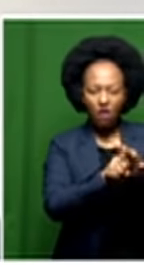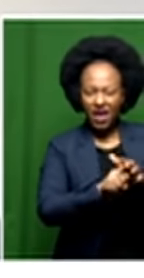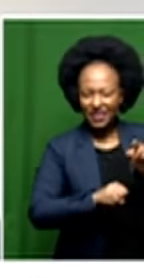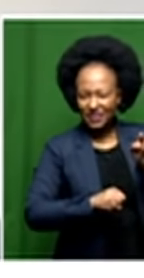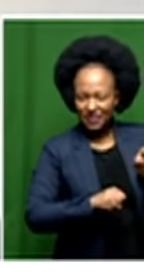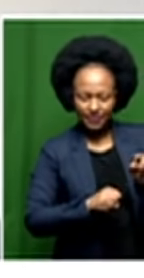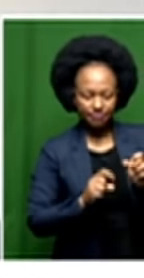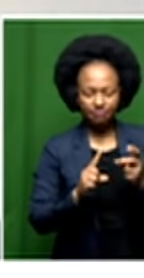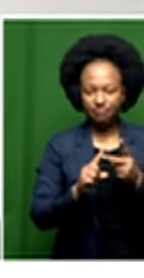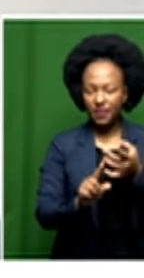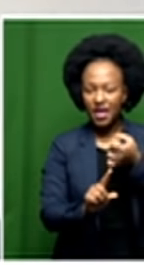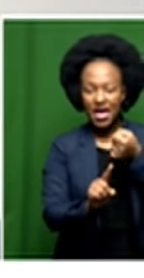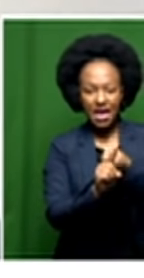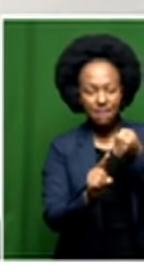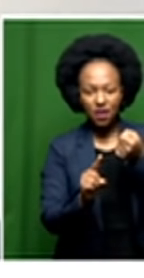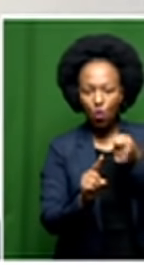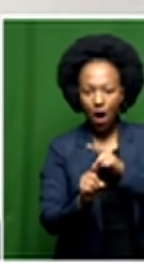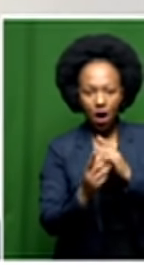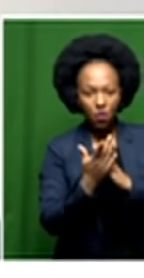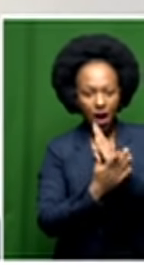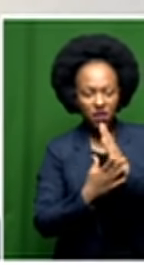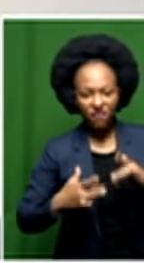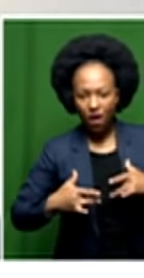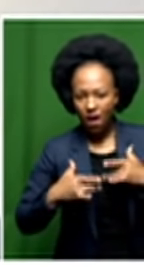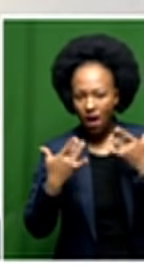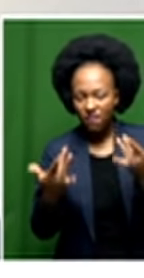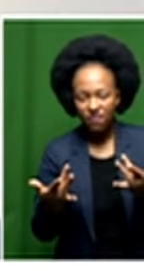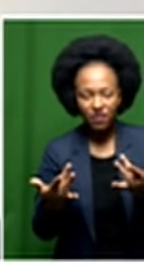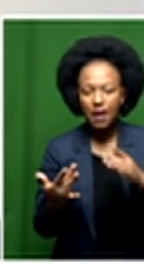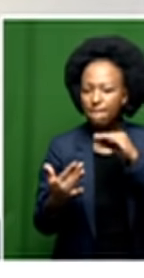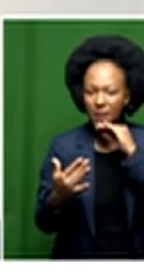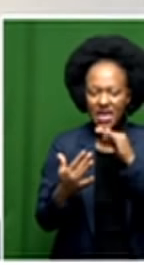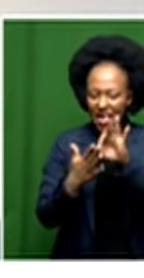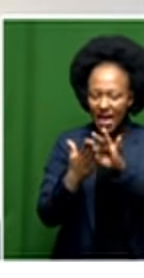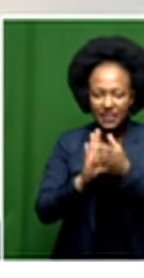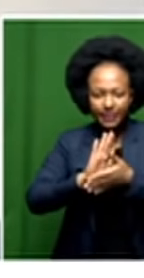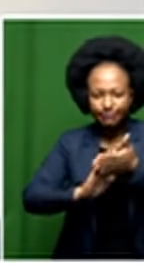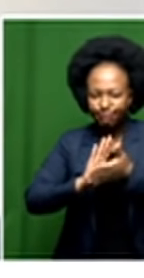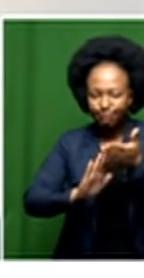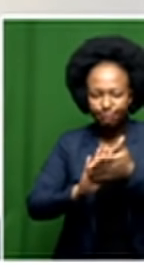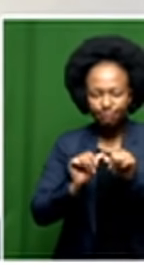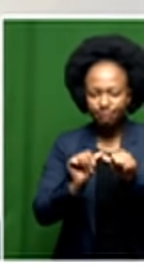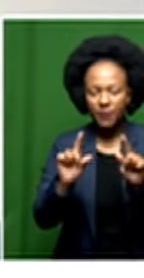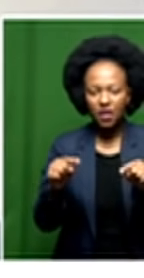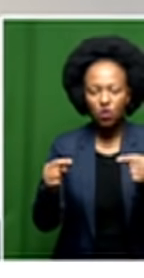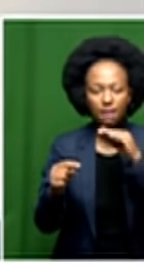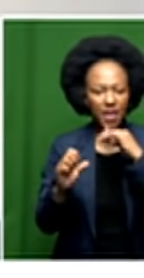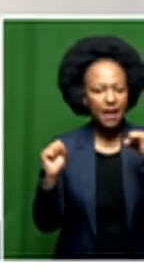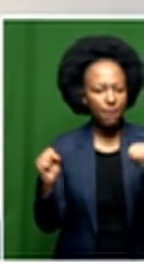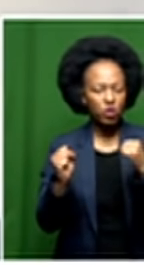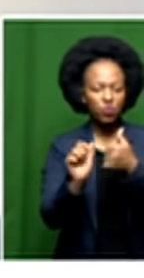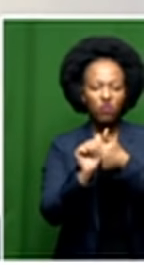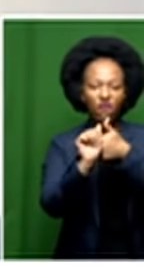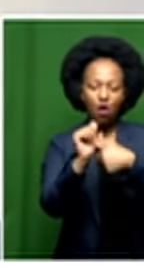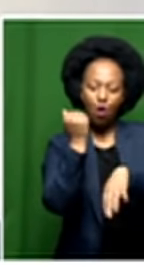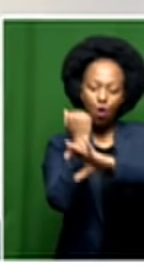and because of the impact on the right to life, it is impossible to hold an election, and therefore it is impossible to comply with the